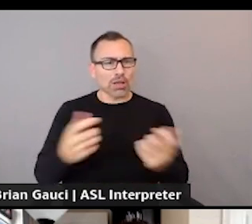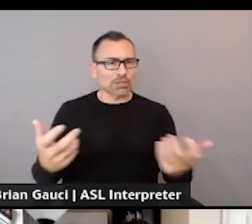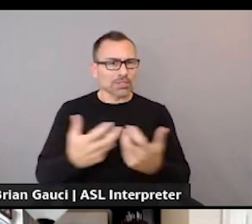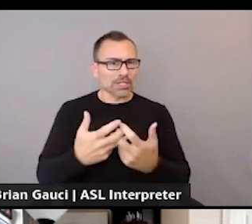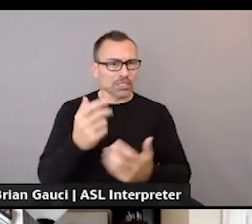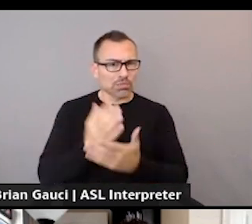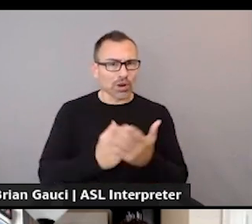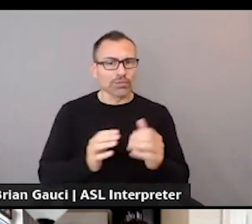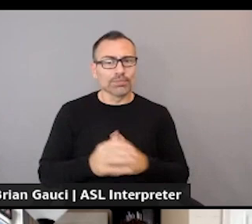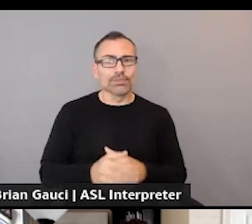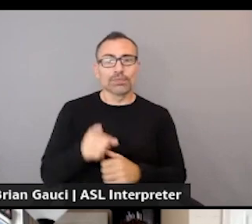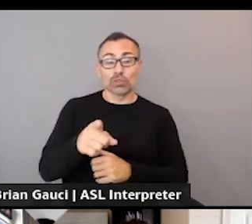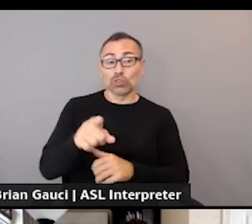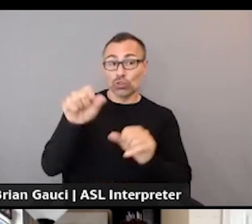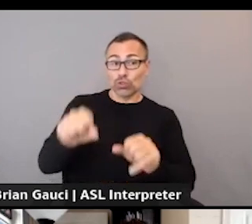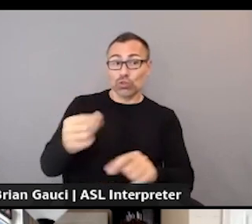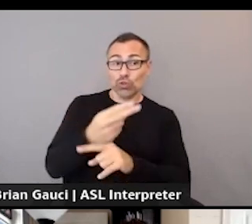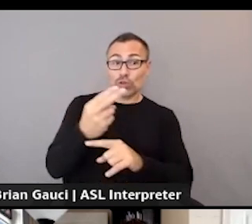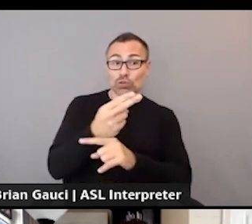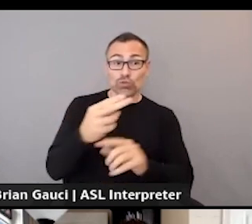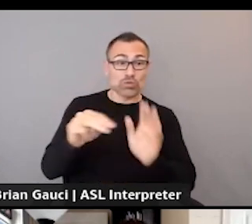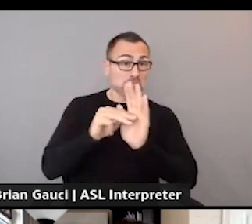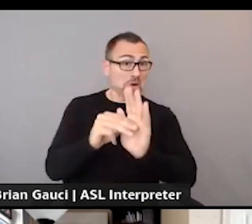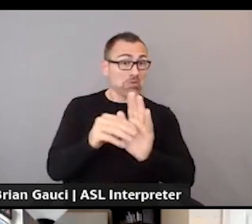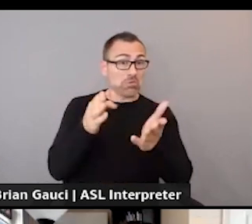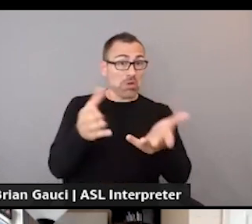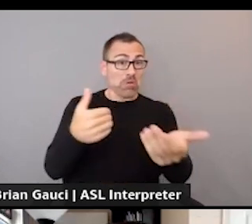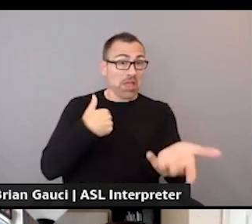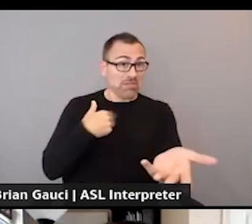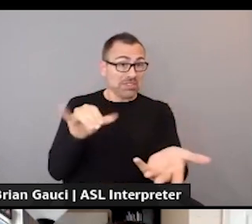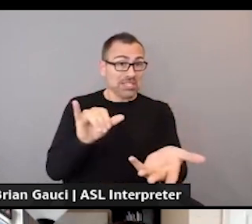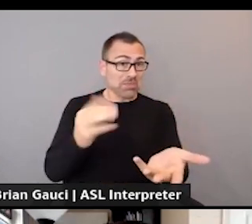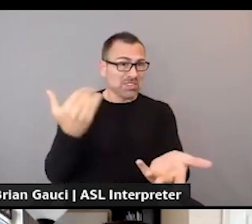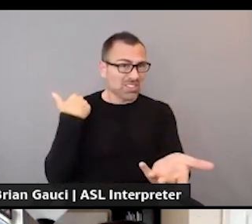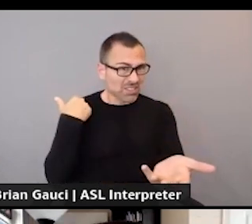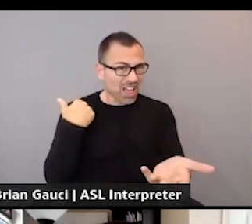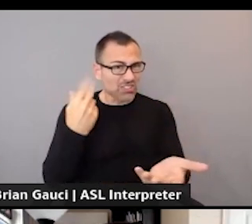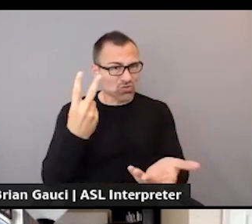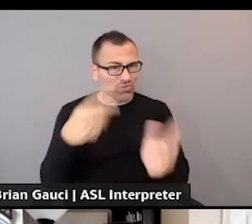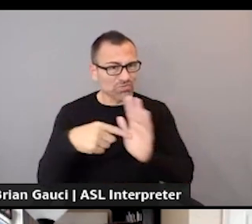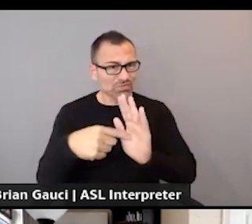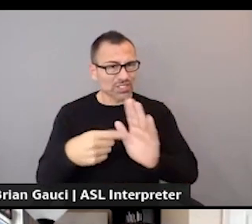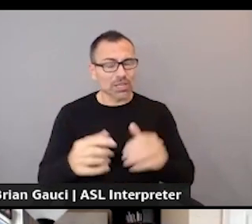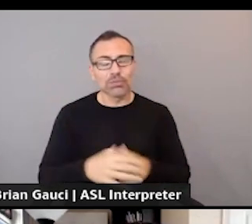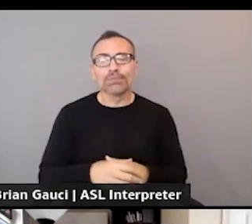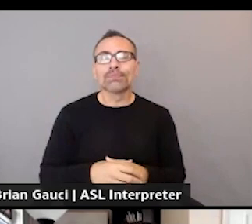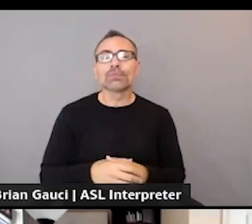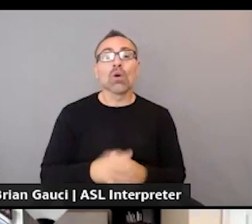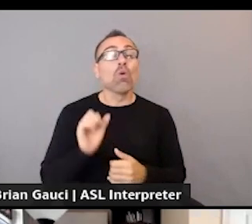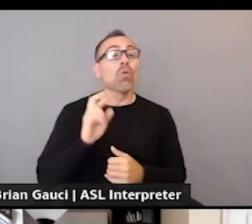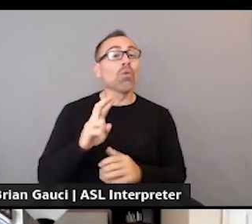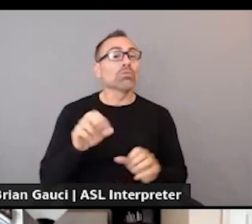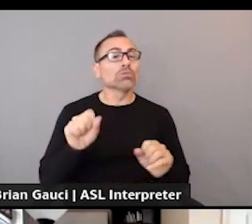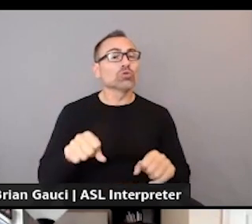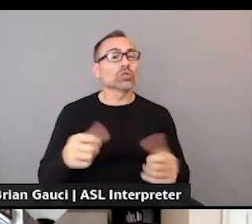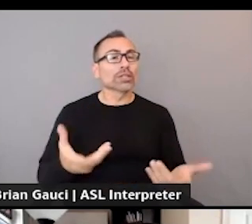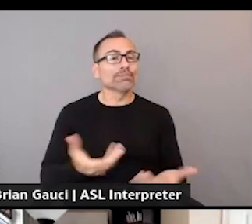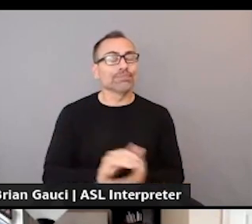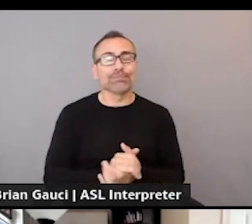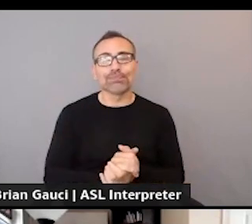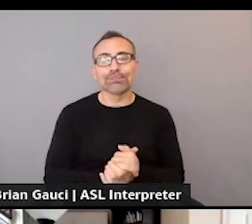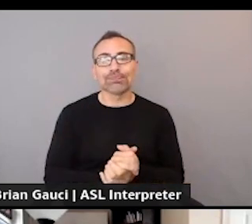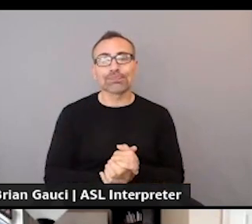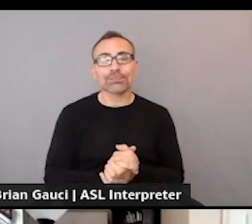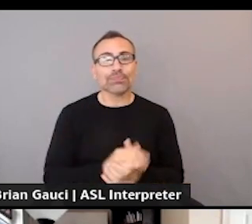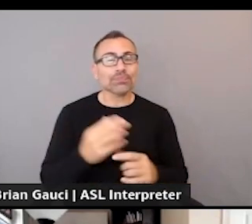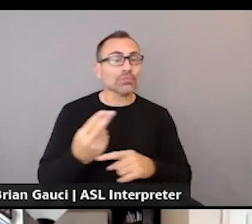can use the models as is, as we were doing for the last couple of minutes, right? Or you could use